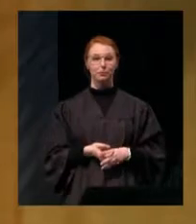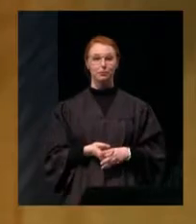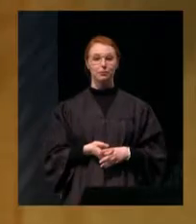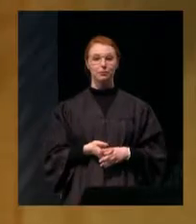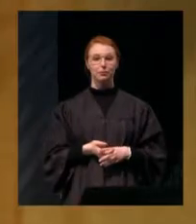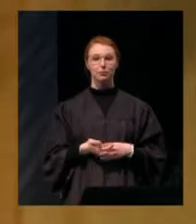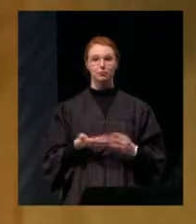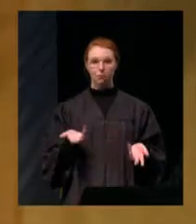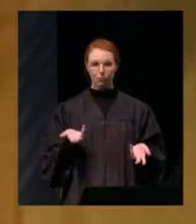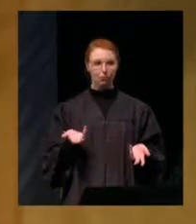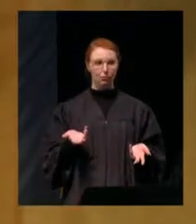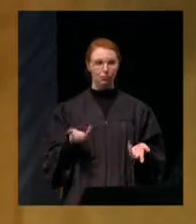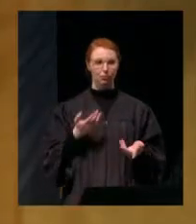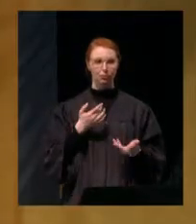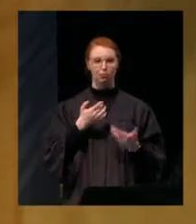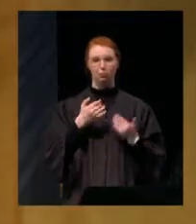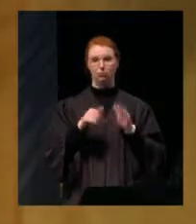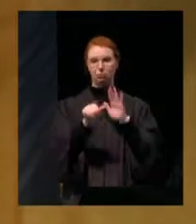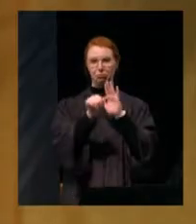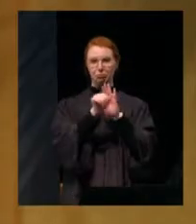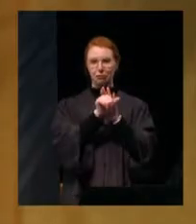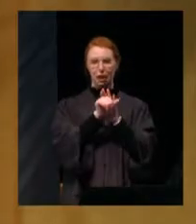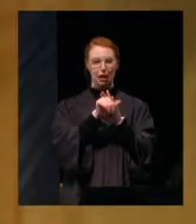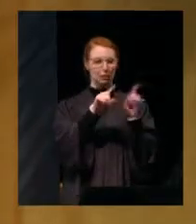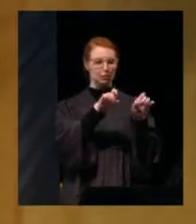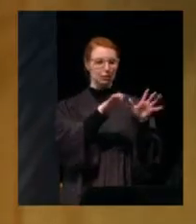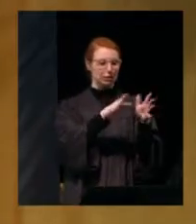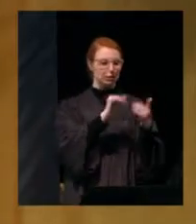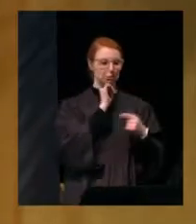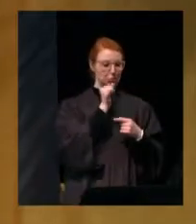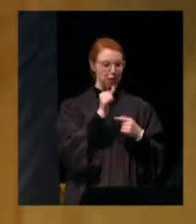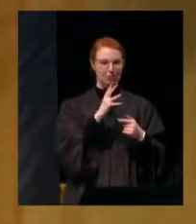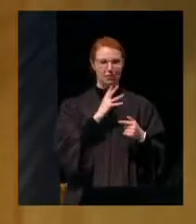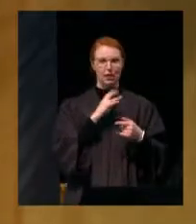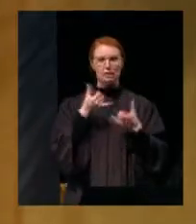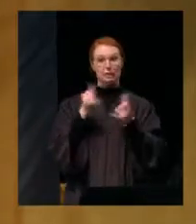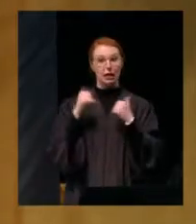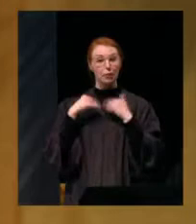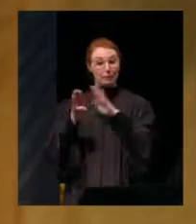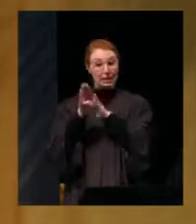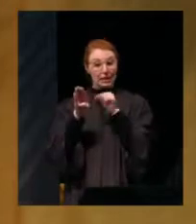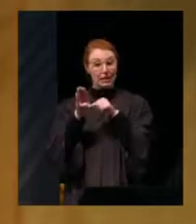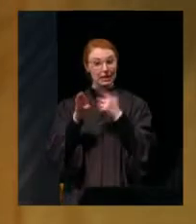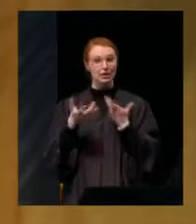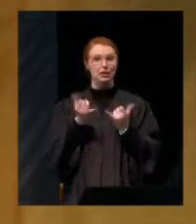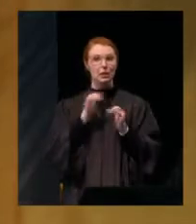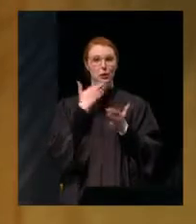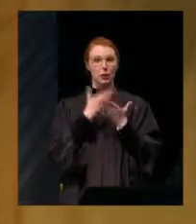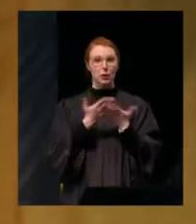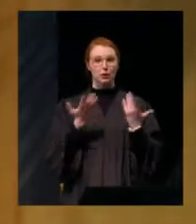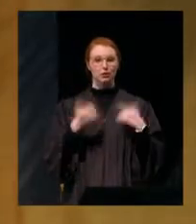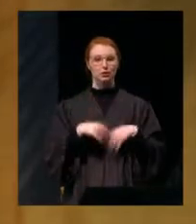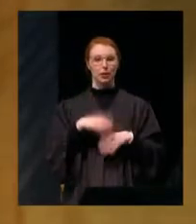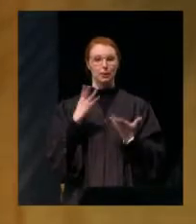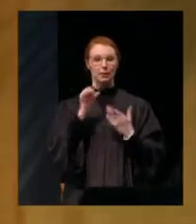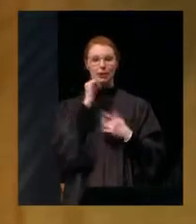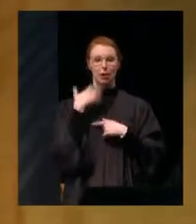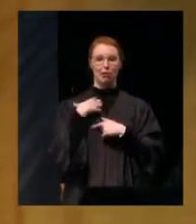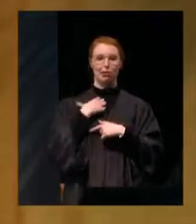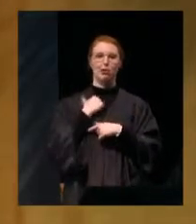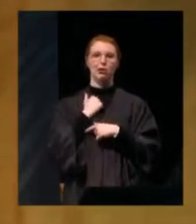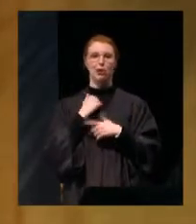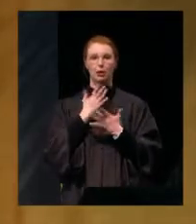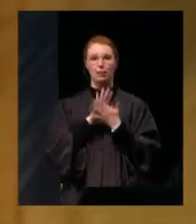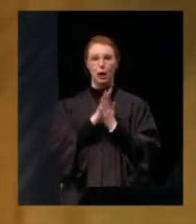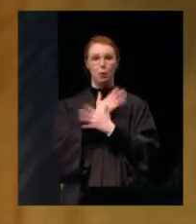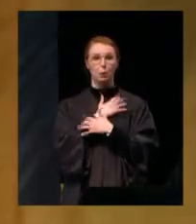So what? I didn't get an A on that math test. I still got a high B. Who cares if I wasn't caught being a Bruin? I'm still a